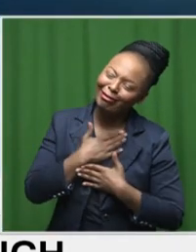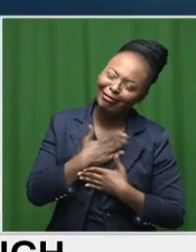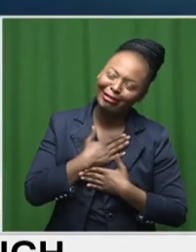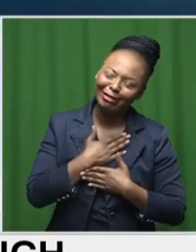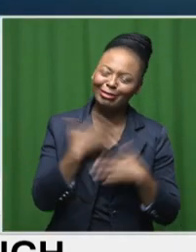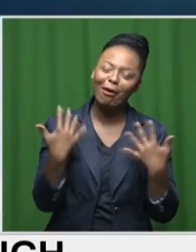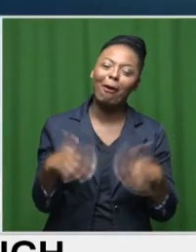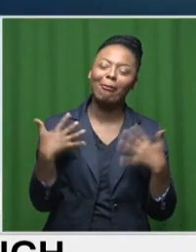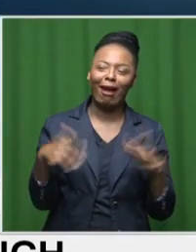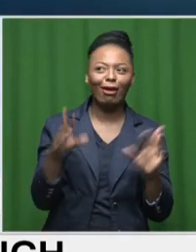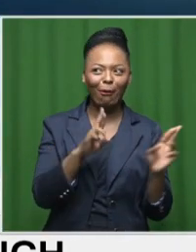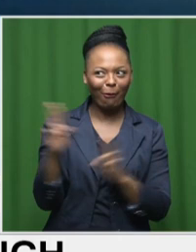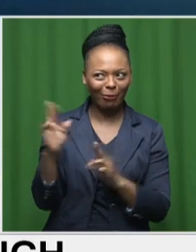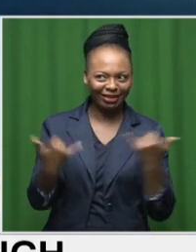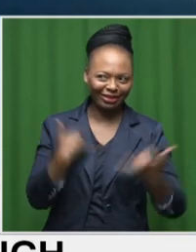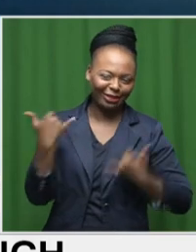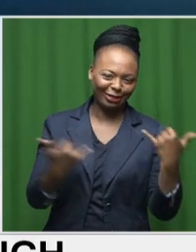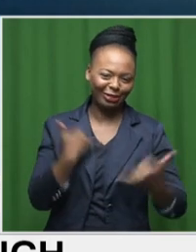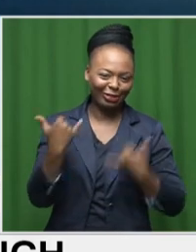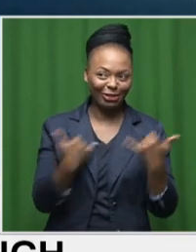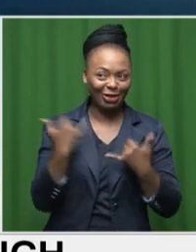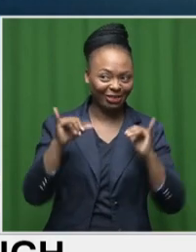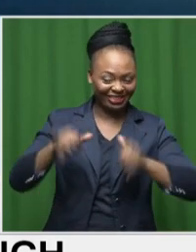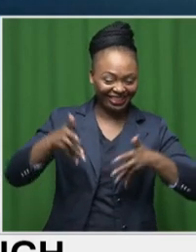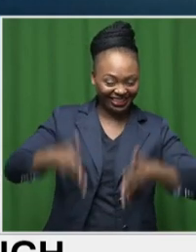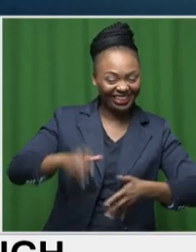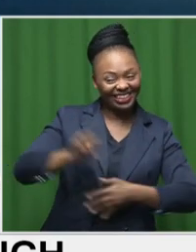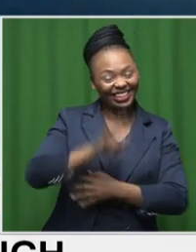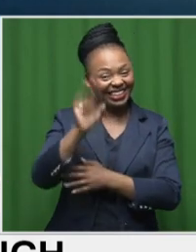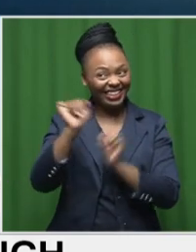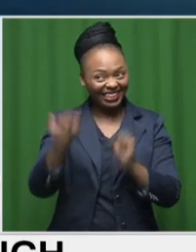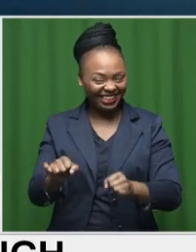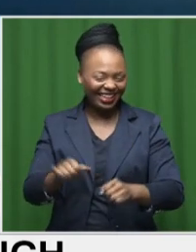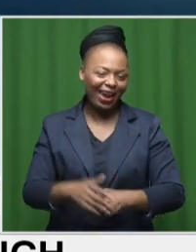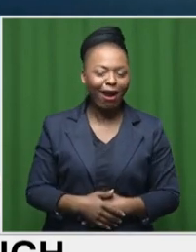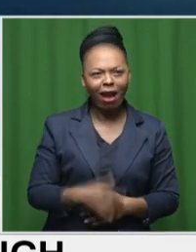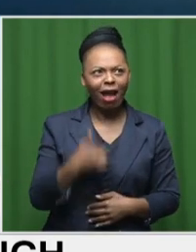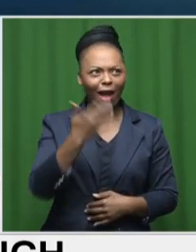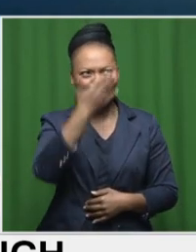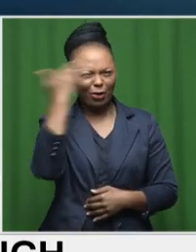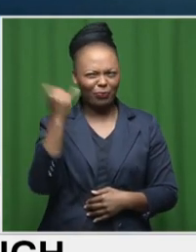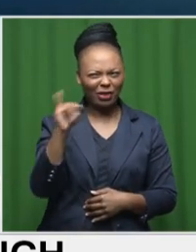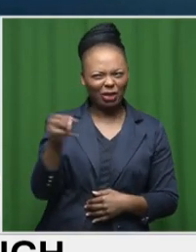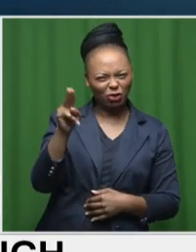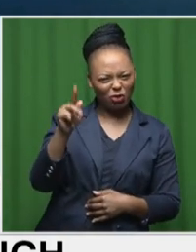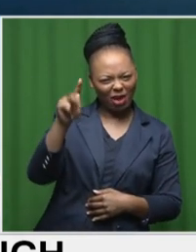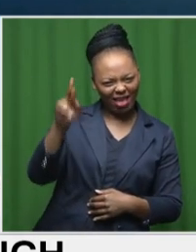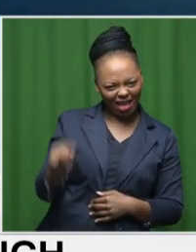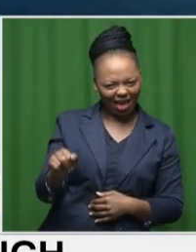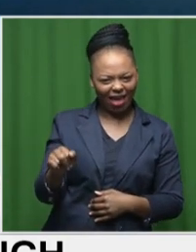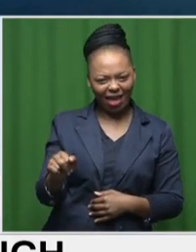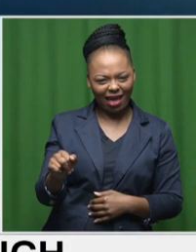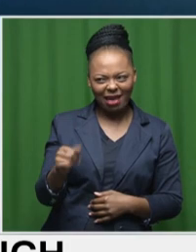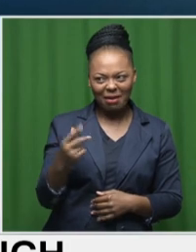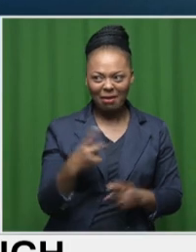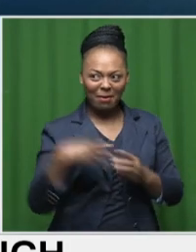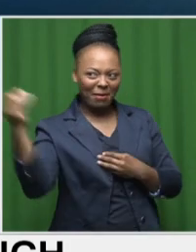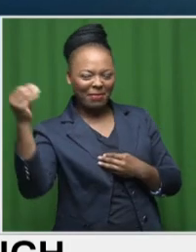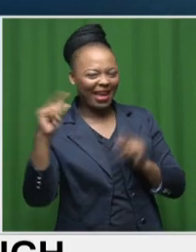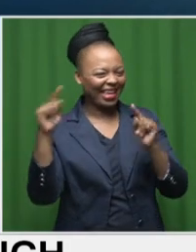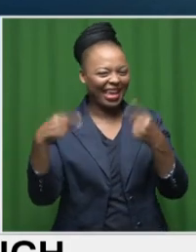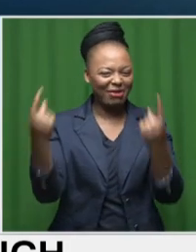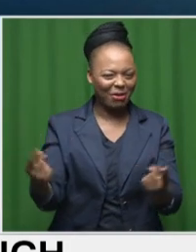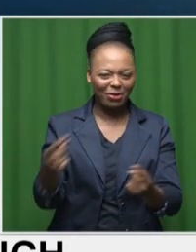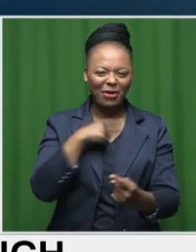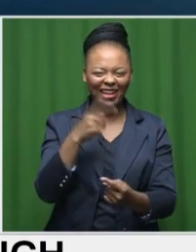Thank you so much, and hope you enjoy the rest of your stay here. I don't think Julia's gonna let Karolina go because I